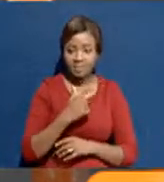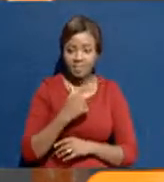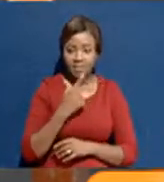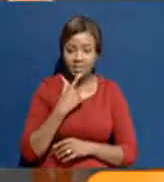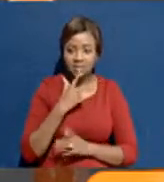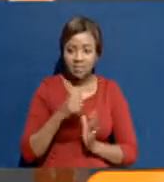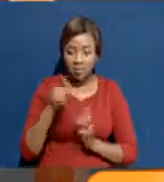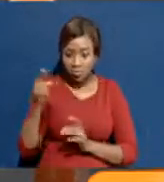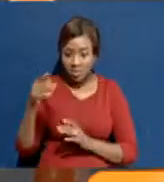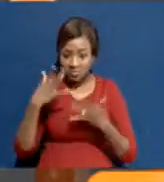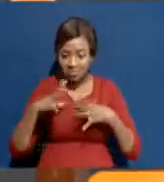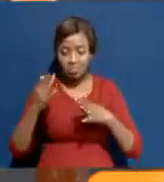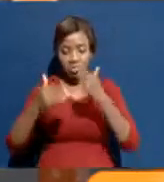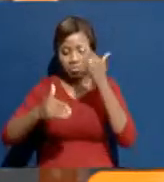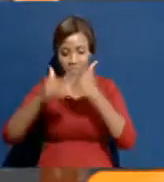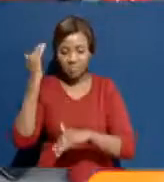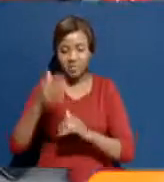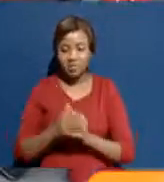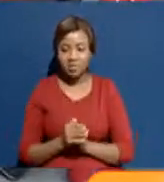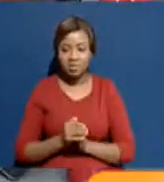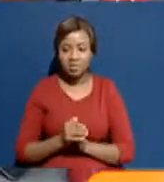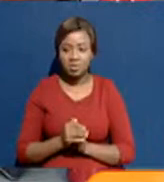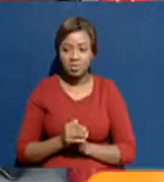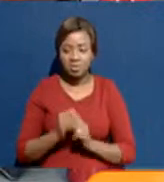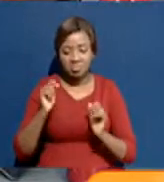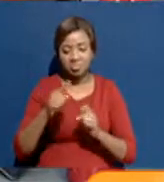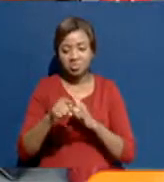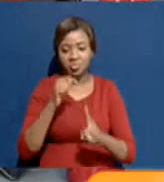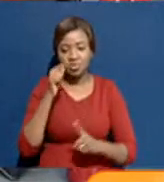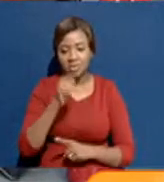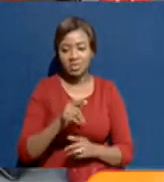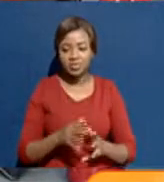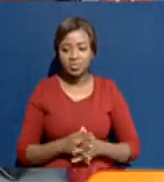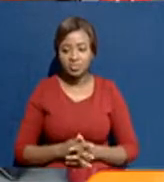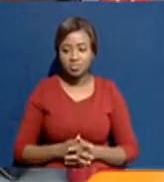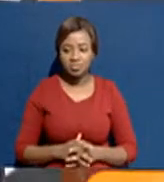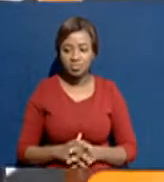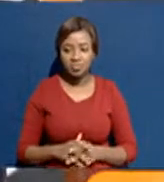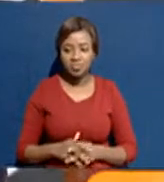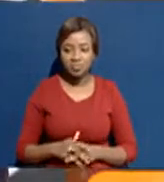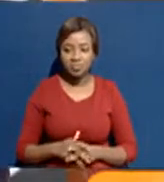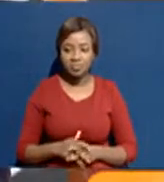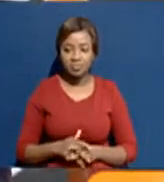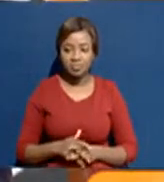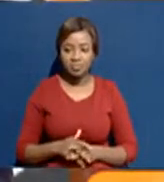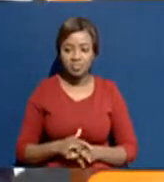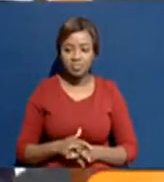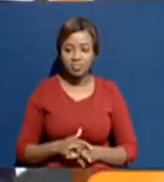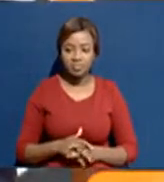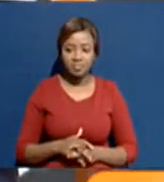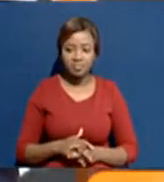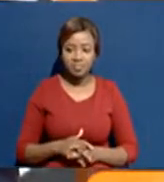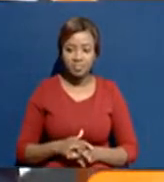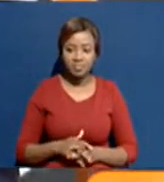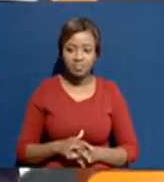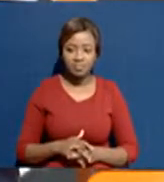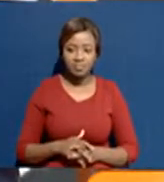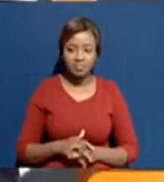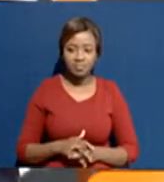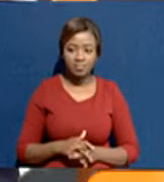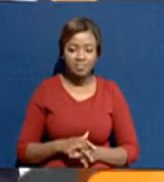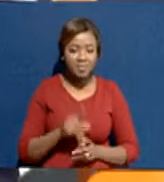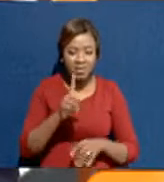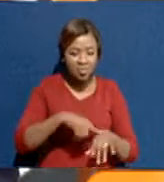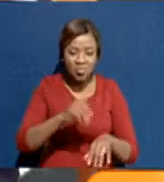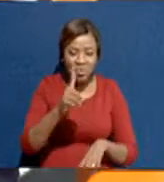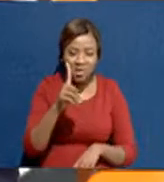be professionals." Yeah. They would have killed you. Yes, they would have killed you. Or they would have compromised you. Something. What year was